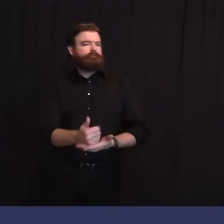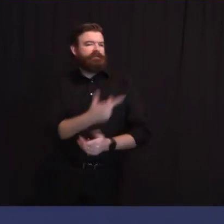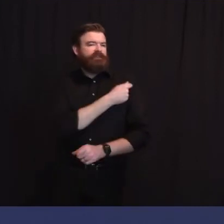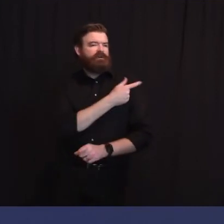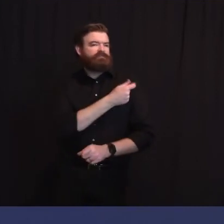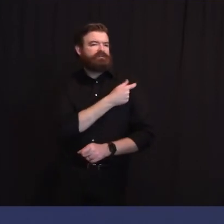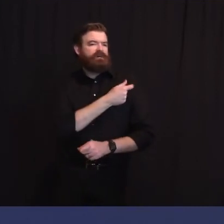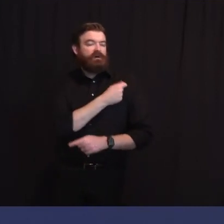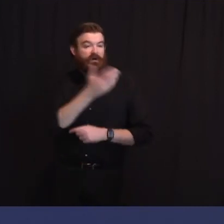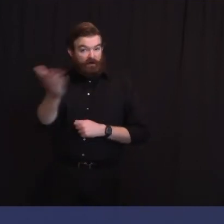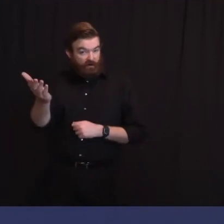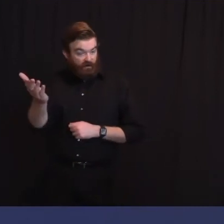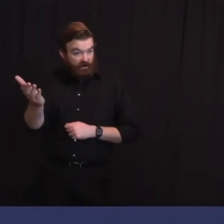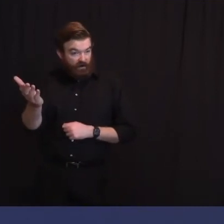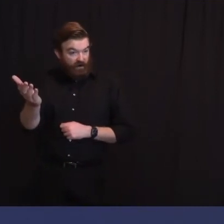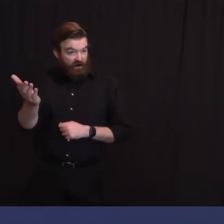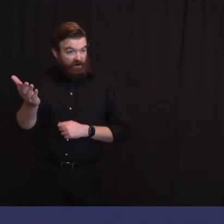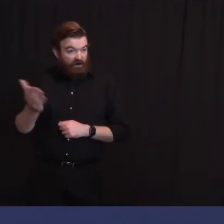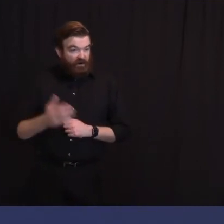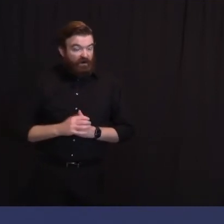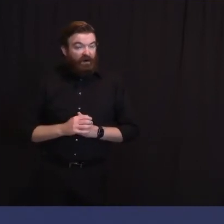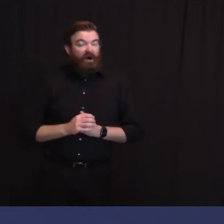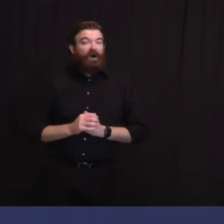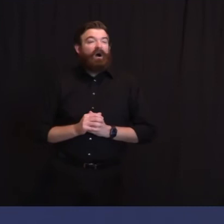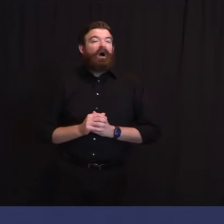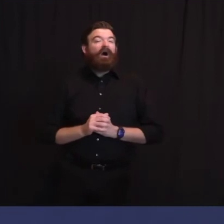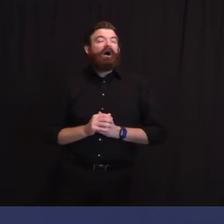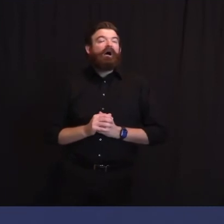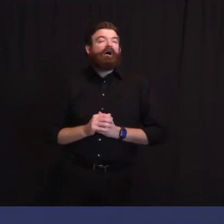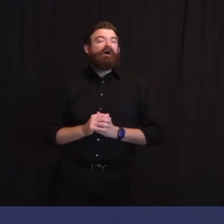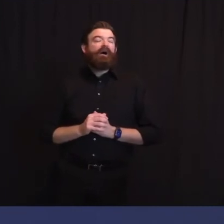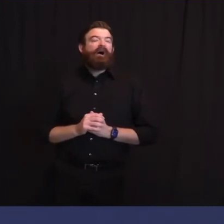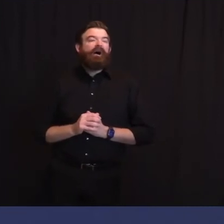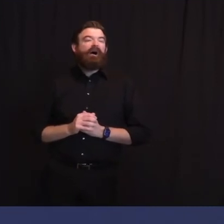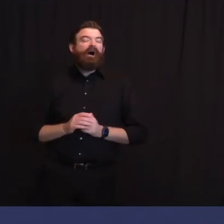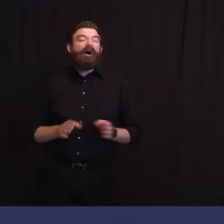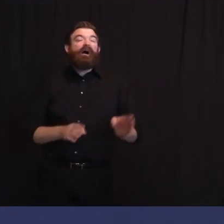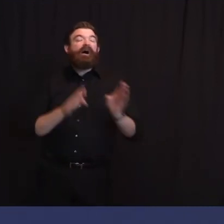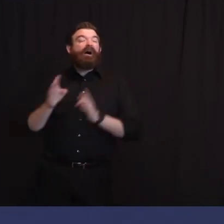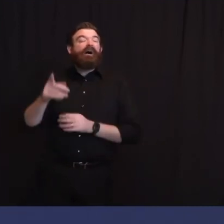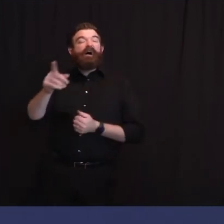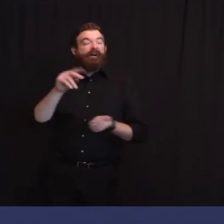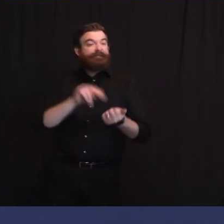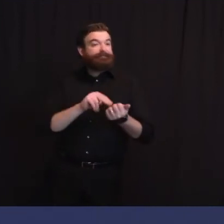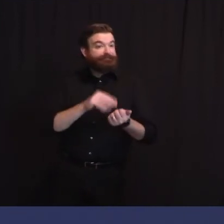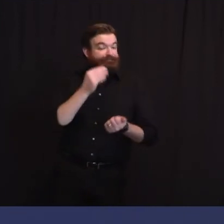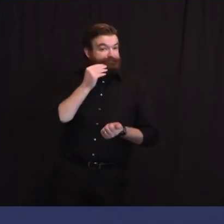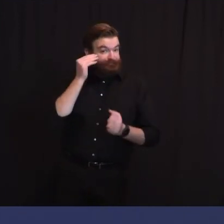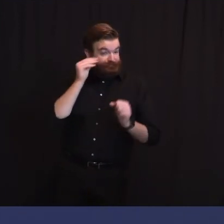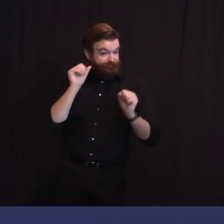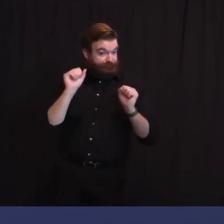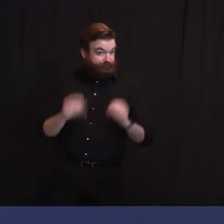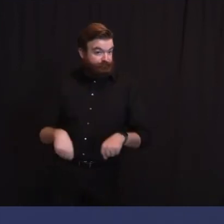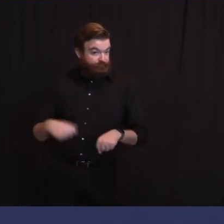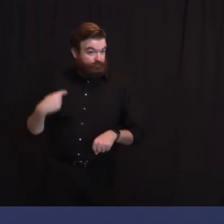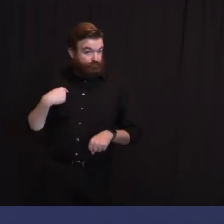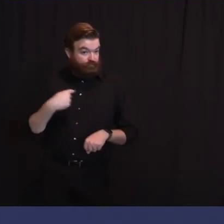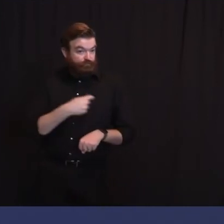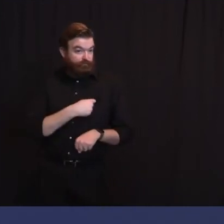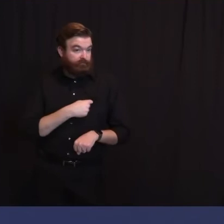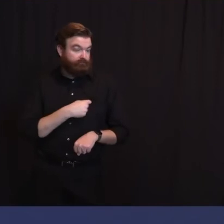response? Governor, on the vaccine rollout in nursing homes, does the state have any real power to enforce or alter the terms of the contract with Walgreens